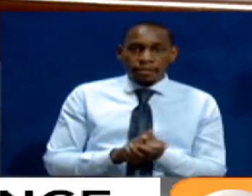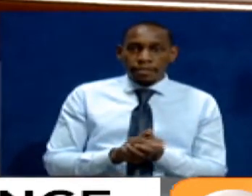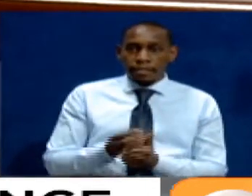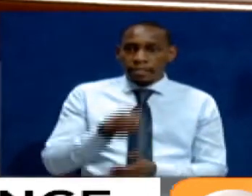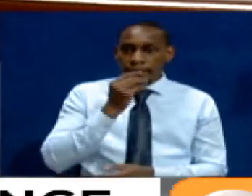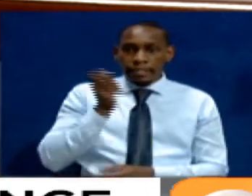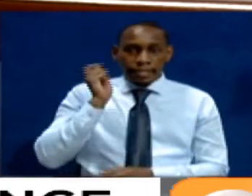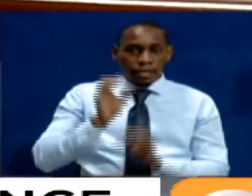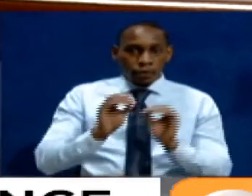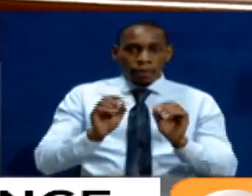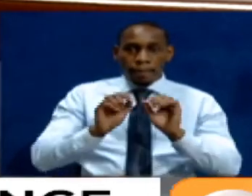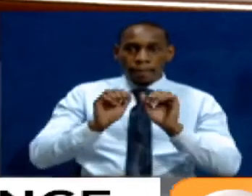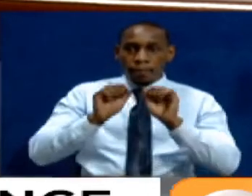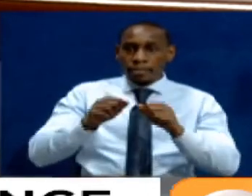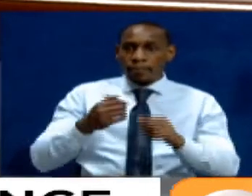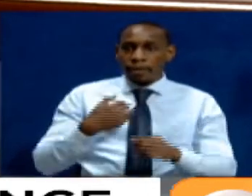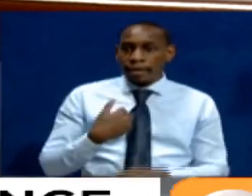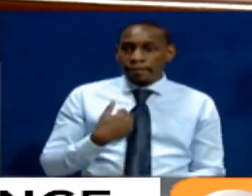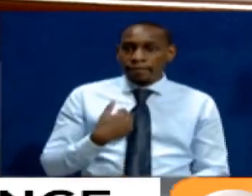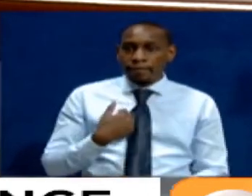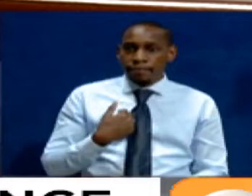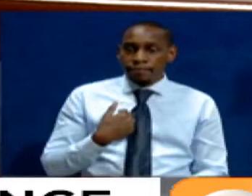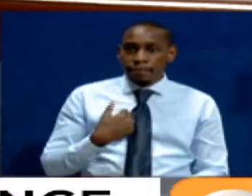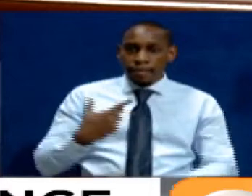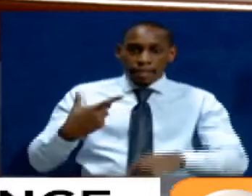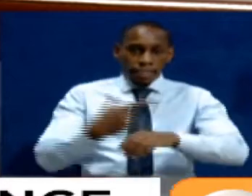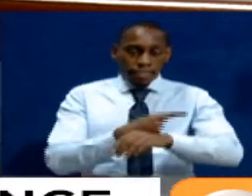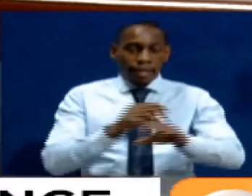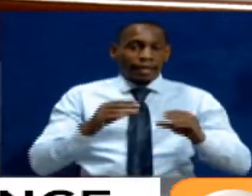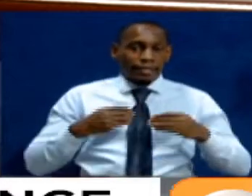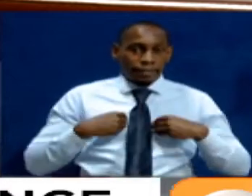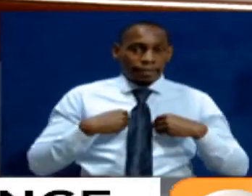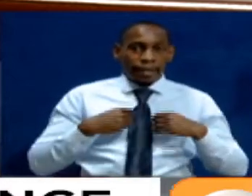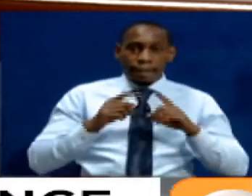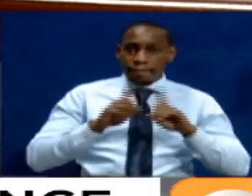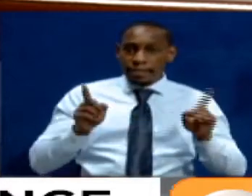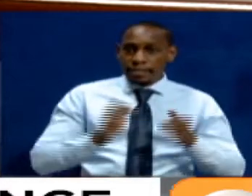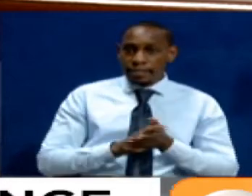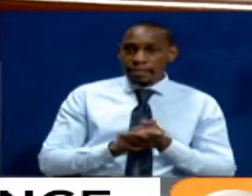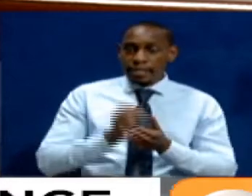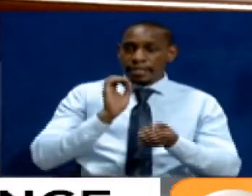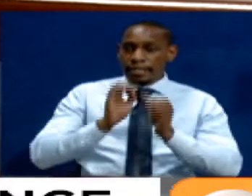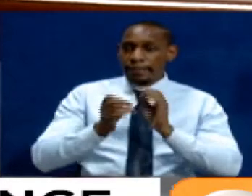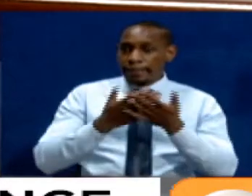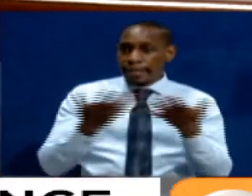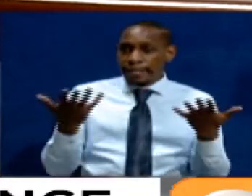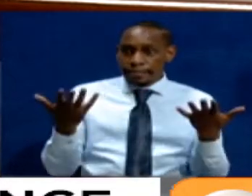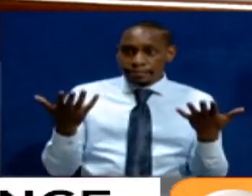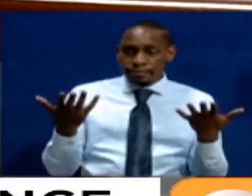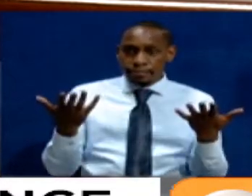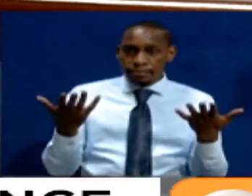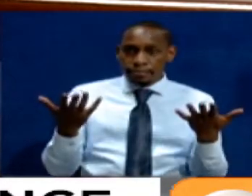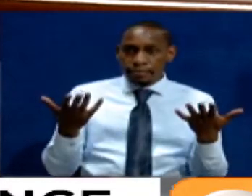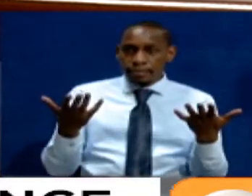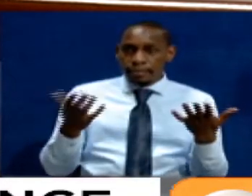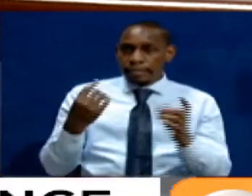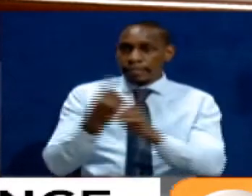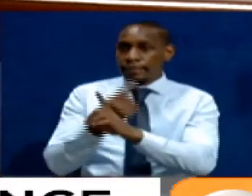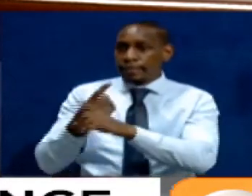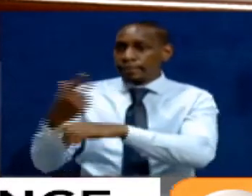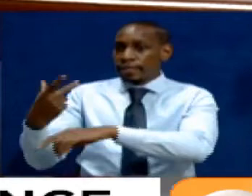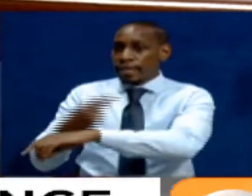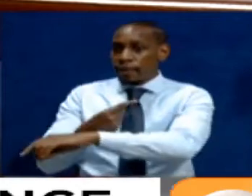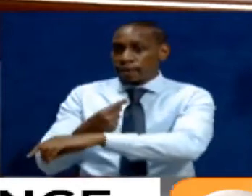eggs, you can still get a shot of AstraZeneca. But if any of the other vaccines